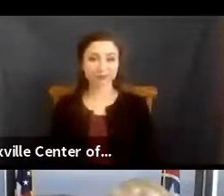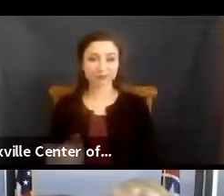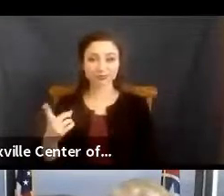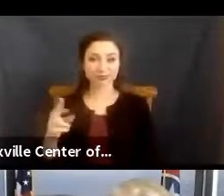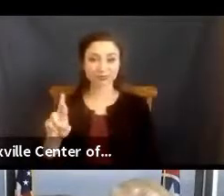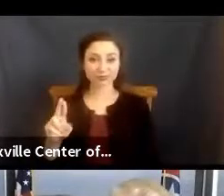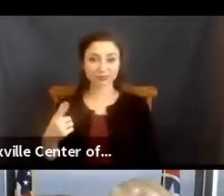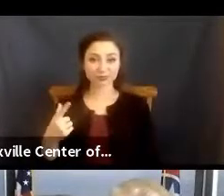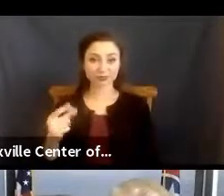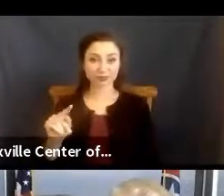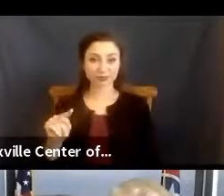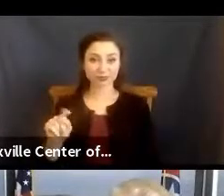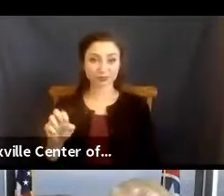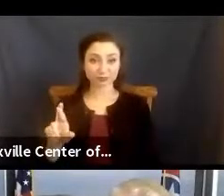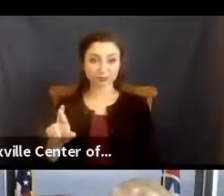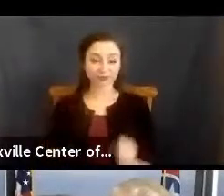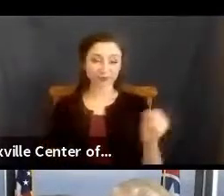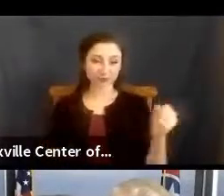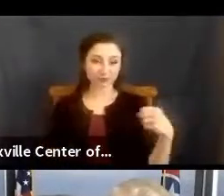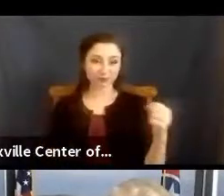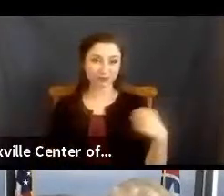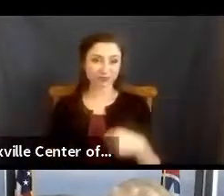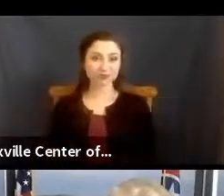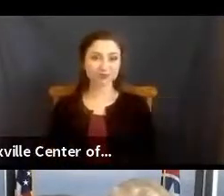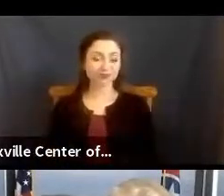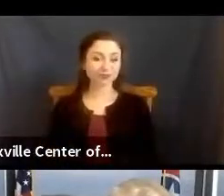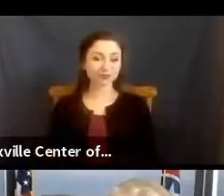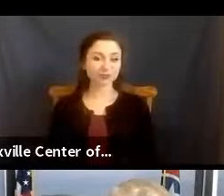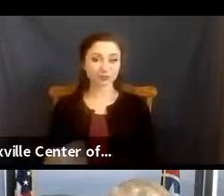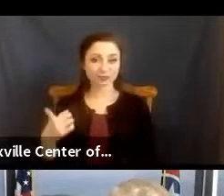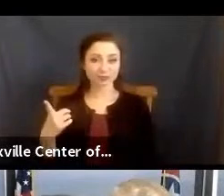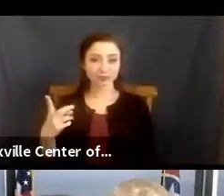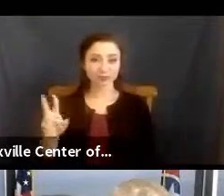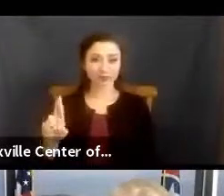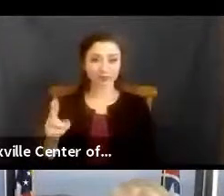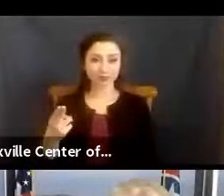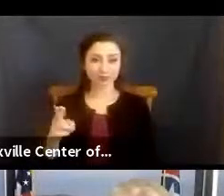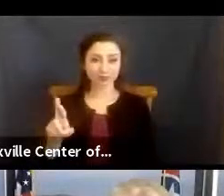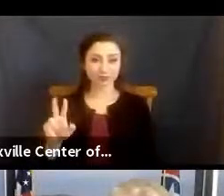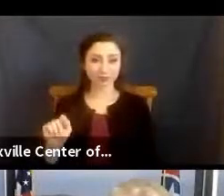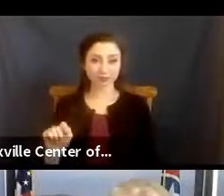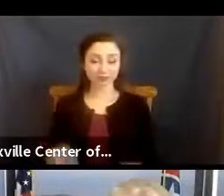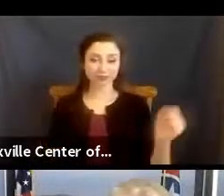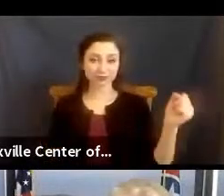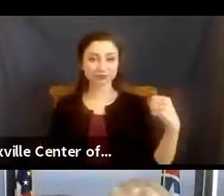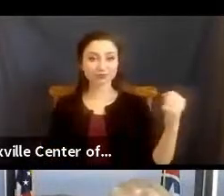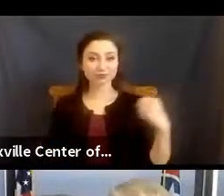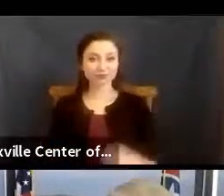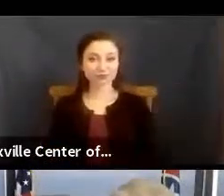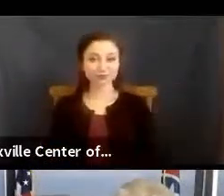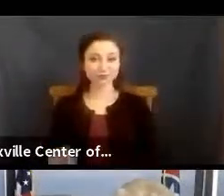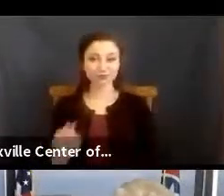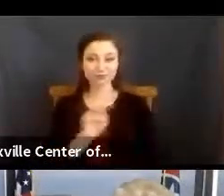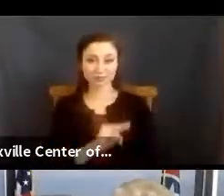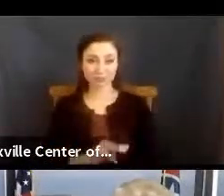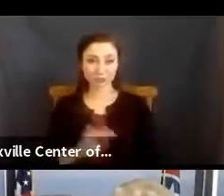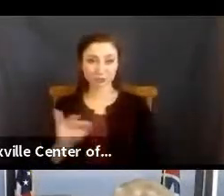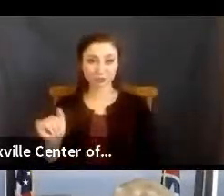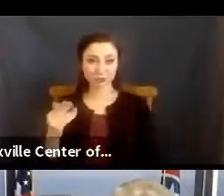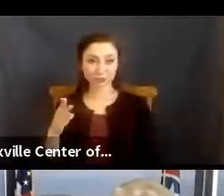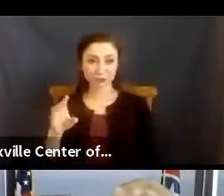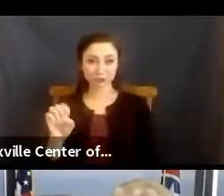Dr. Gotcher, Yes. Dr. Hurt, Yes. Mayor